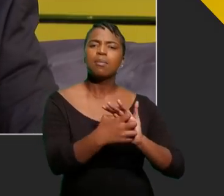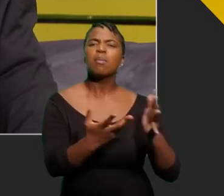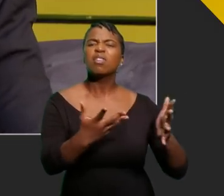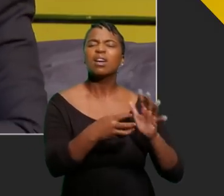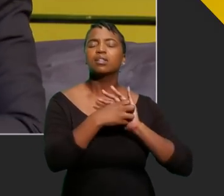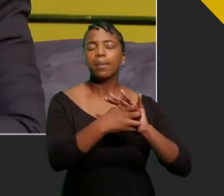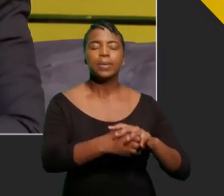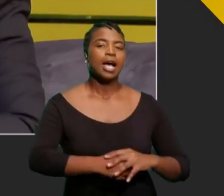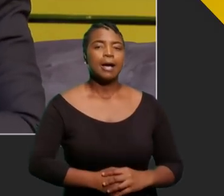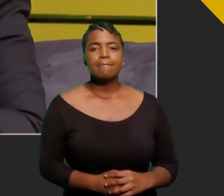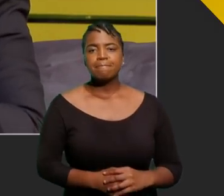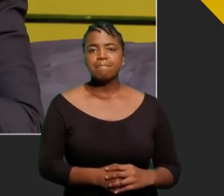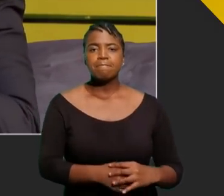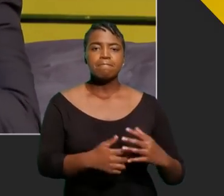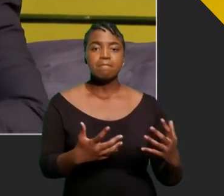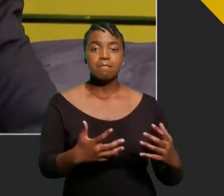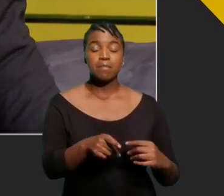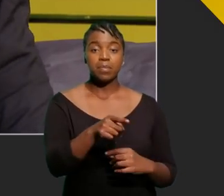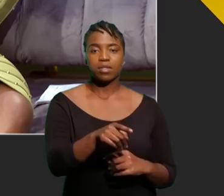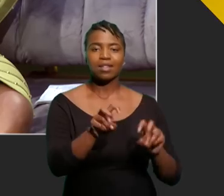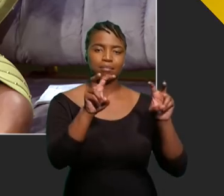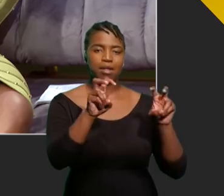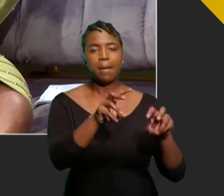give an example, is that Mr. X,